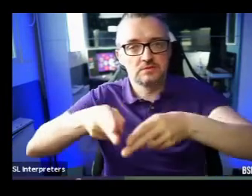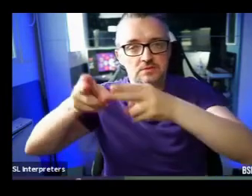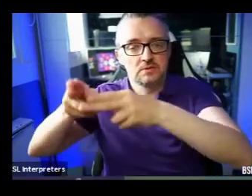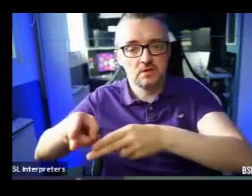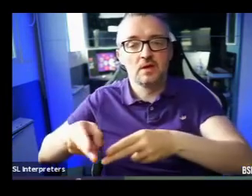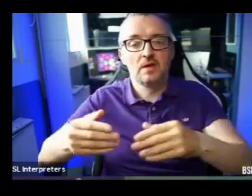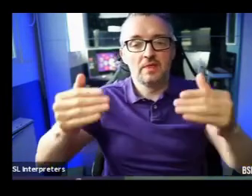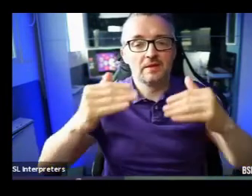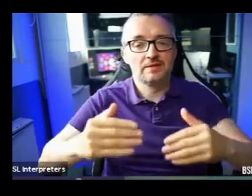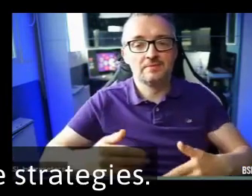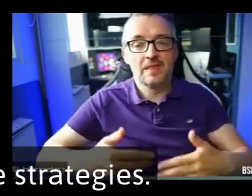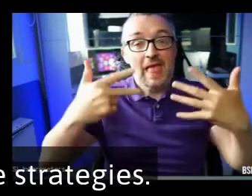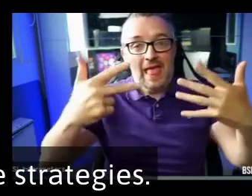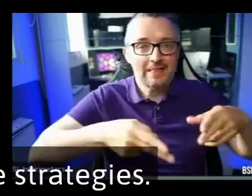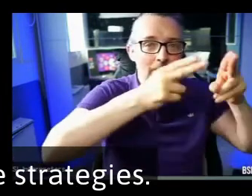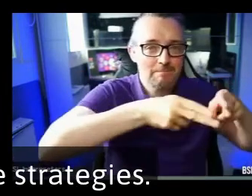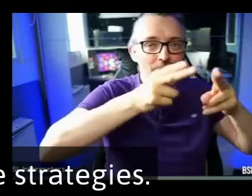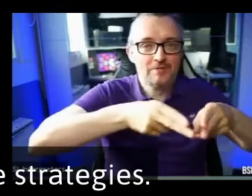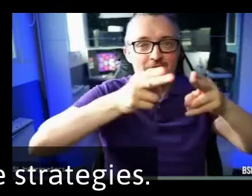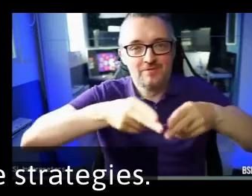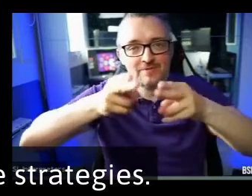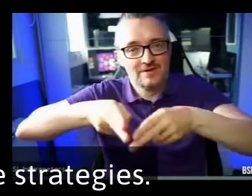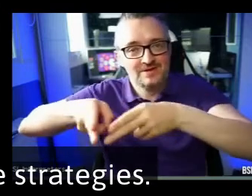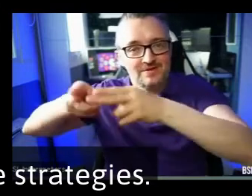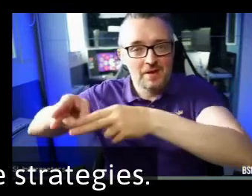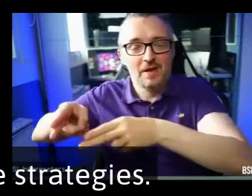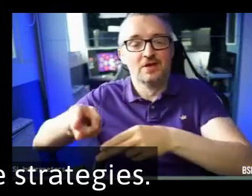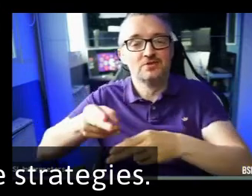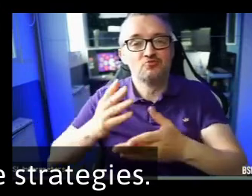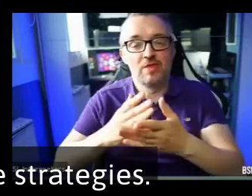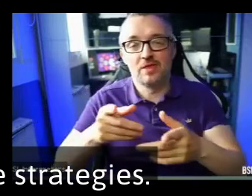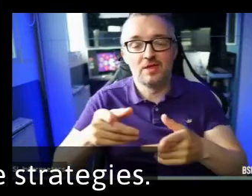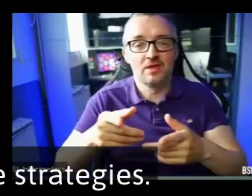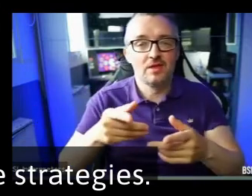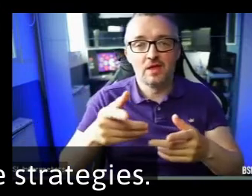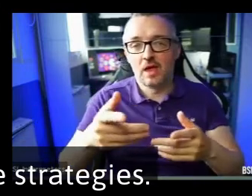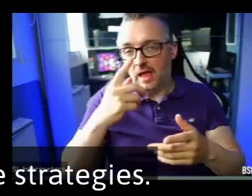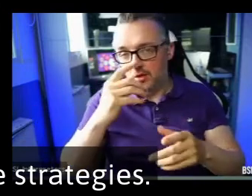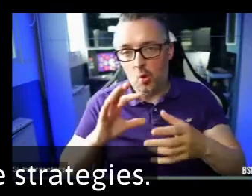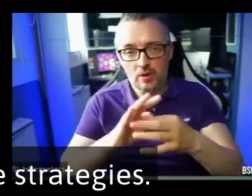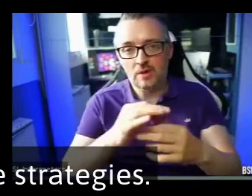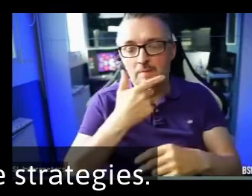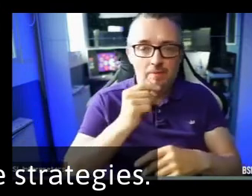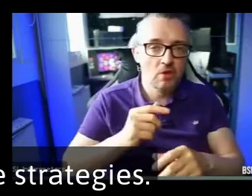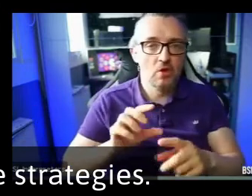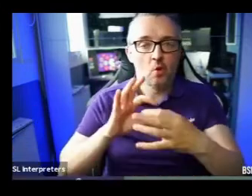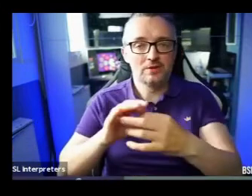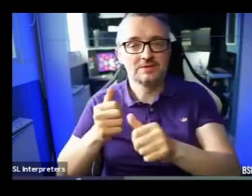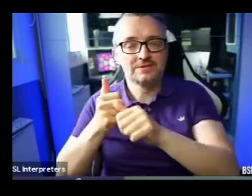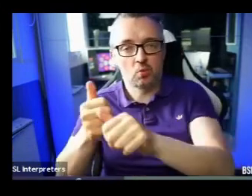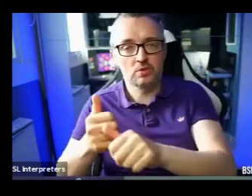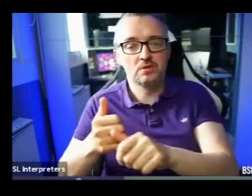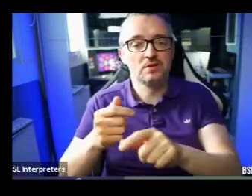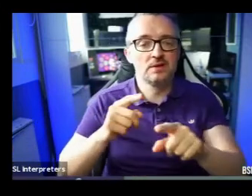model, things like the 8-pillar model have all been a component within the strategies. connecting people and connecting support,